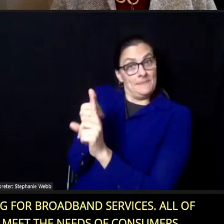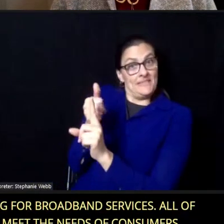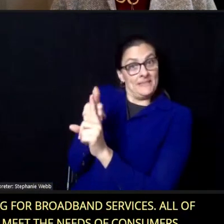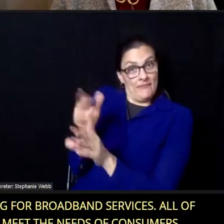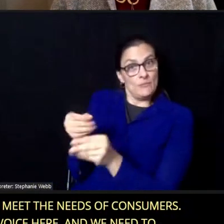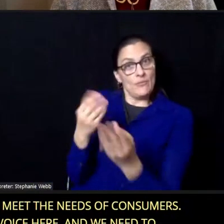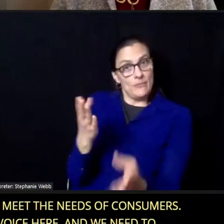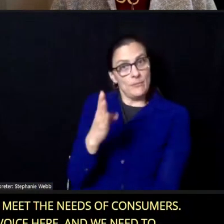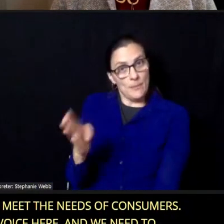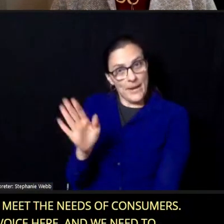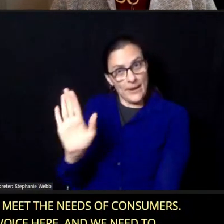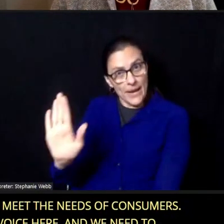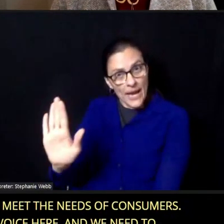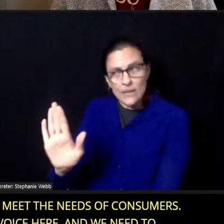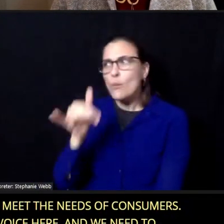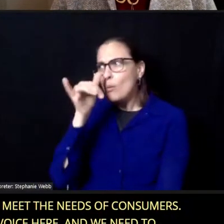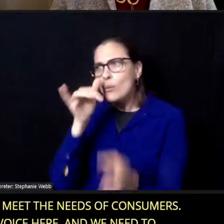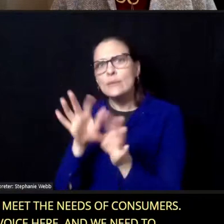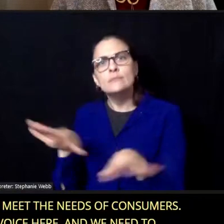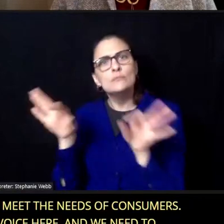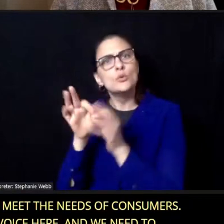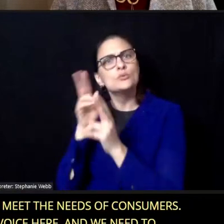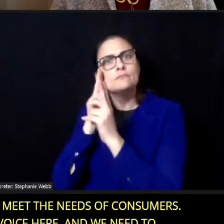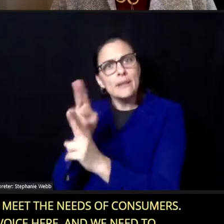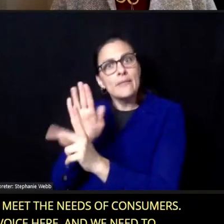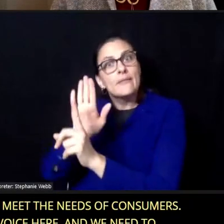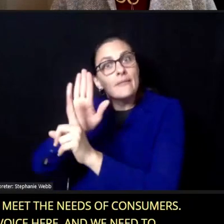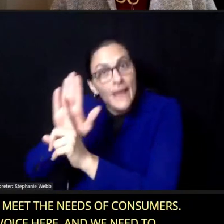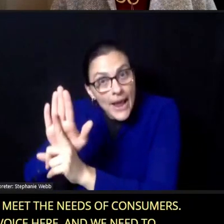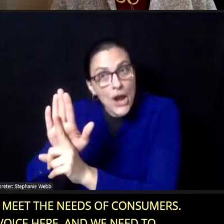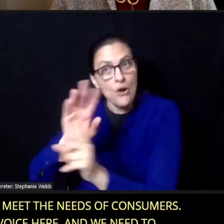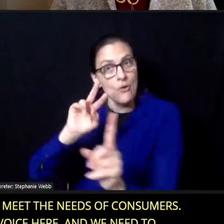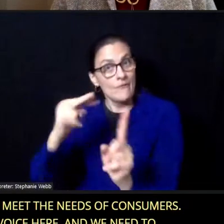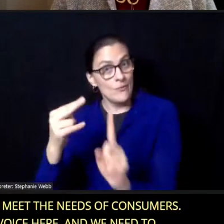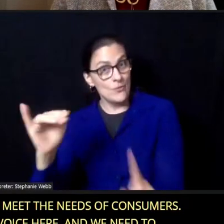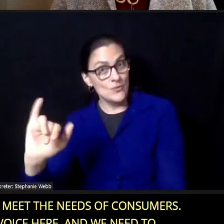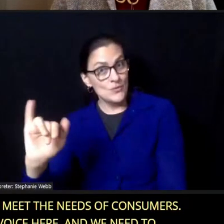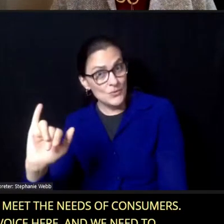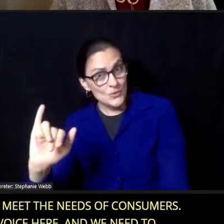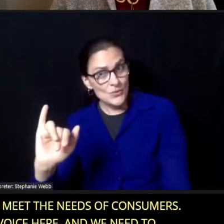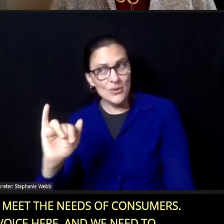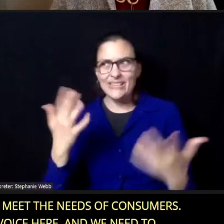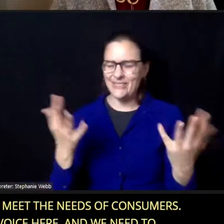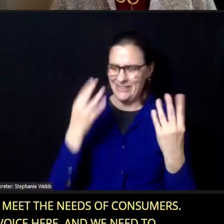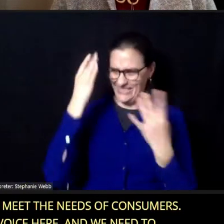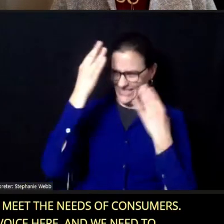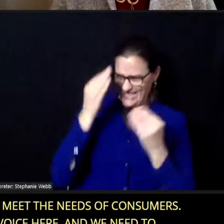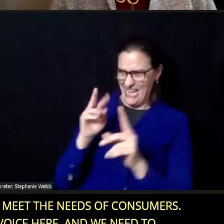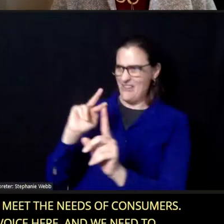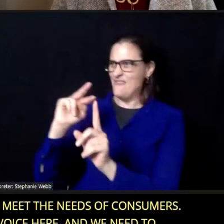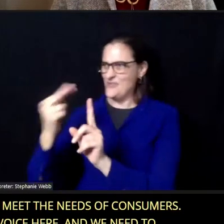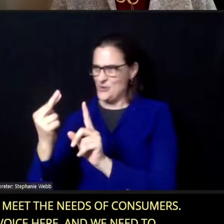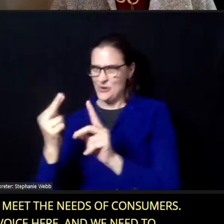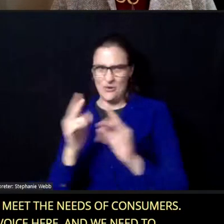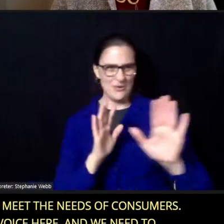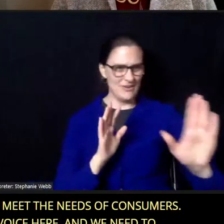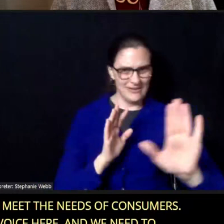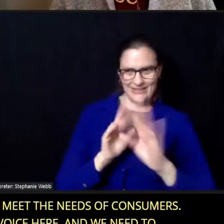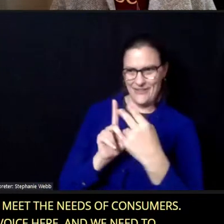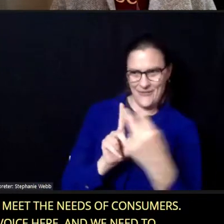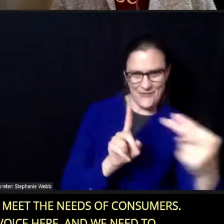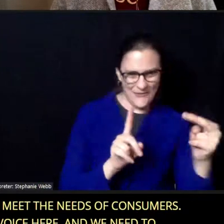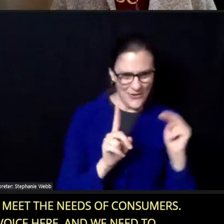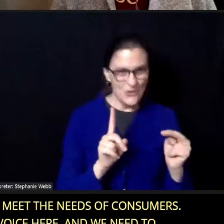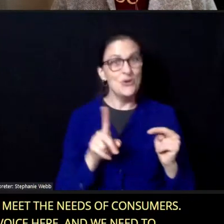Given all of those competing interests and needs, and this is it's a difficult question to even phrase, not much